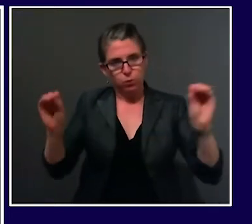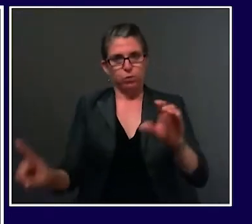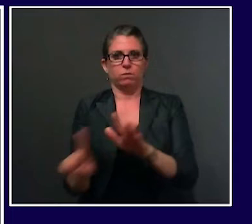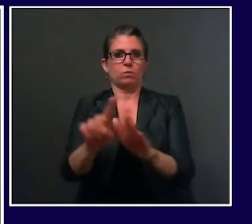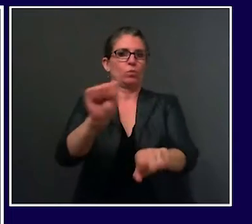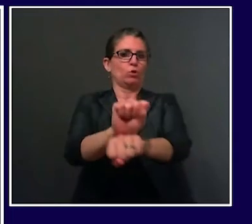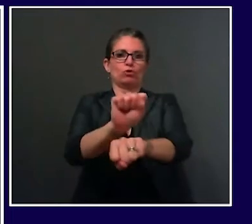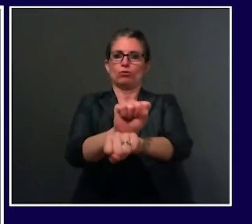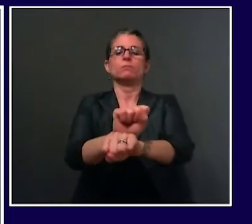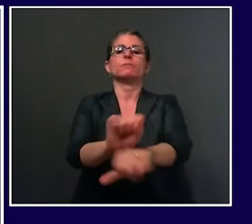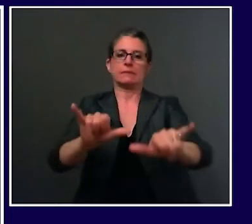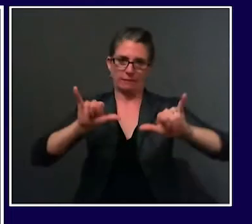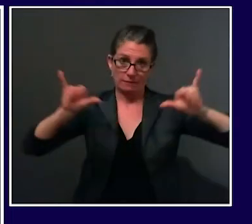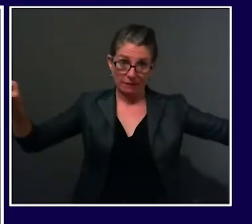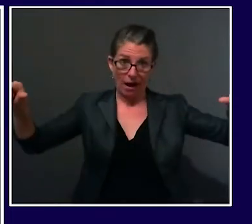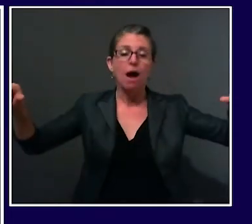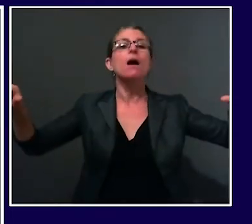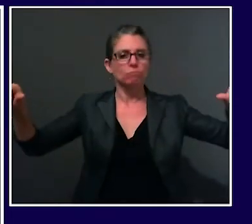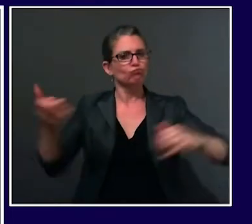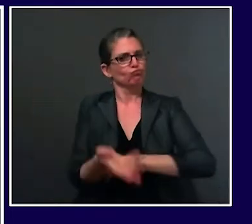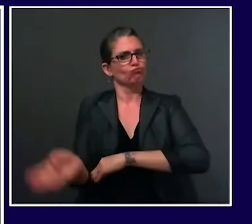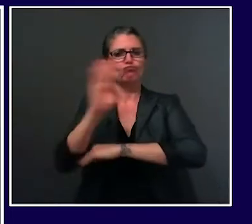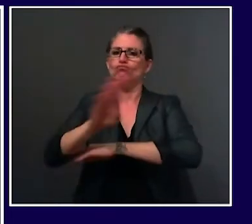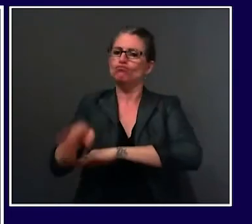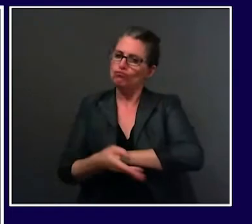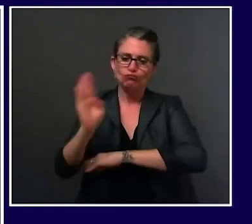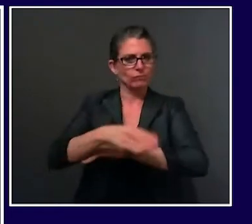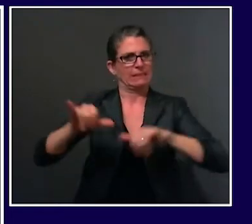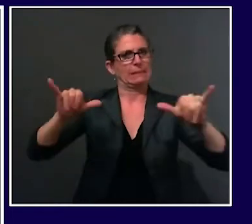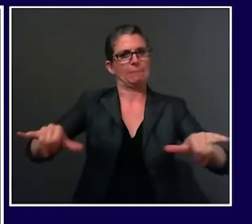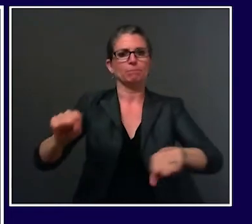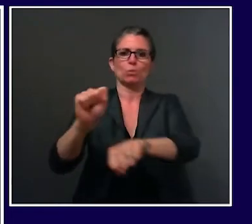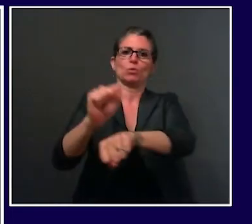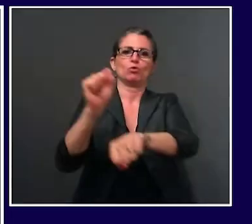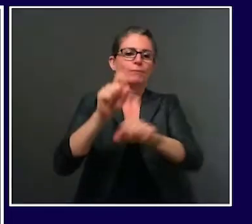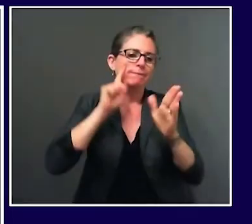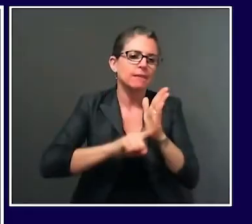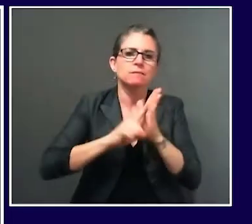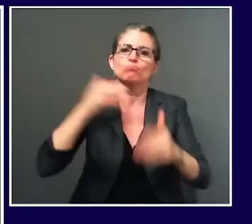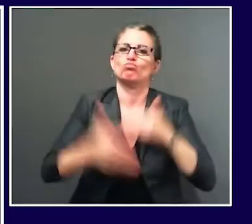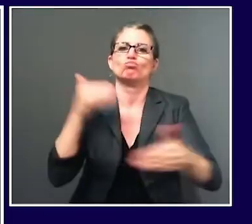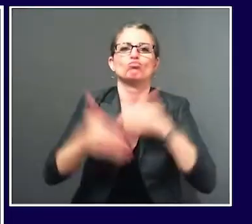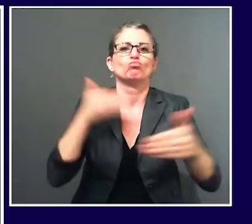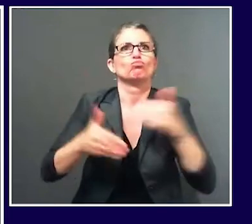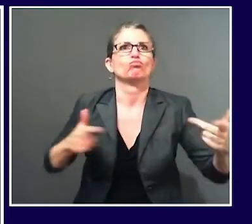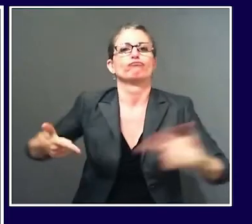on board. So with that, I'd like to turn to some of the numbers today.